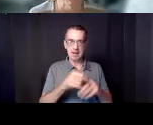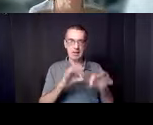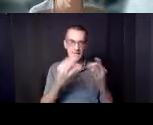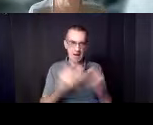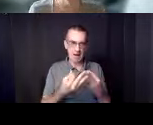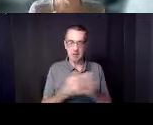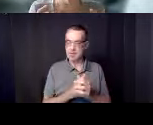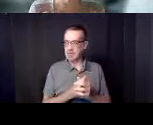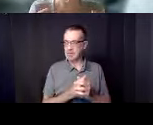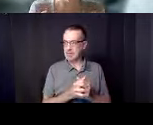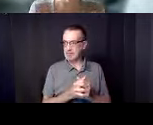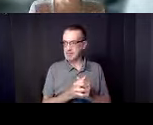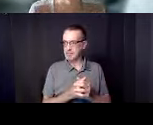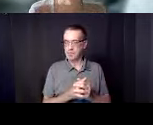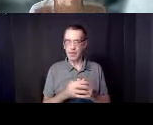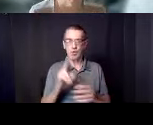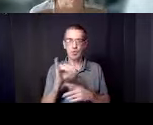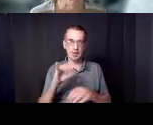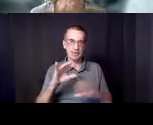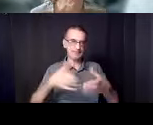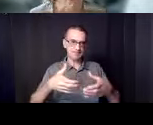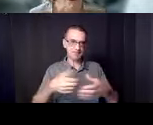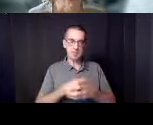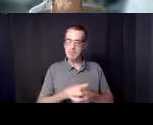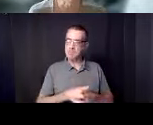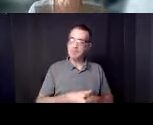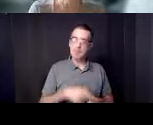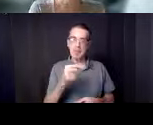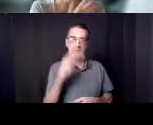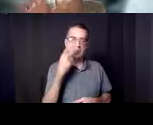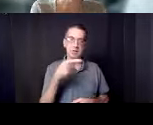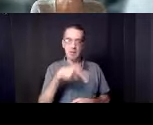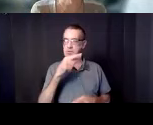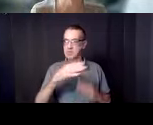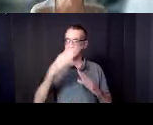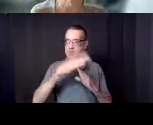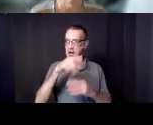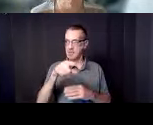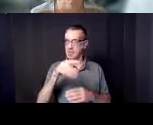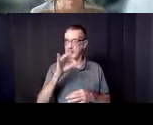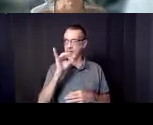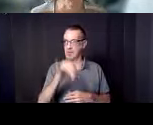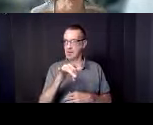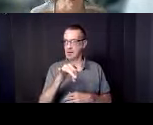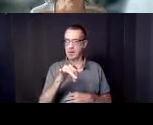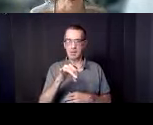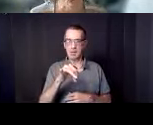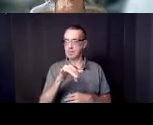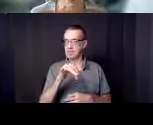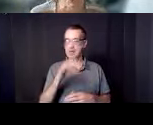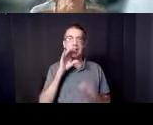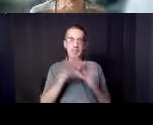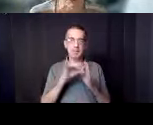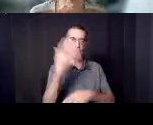family unit. And you see those at the top of this image